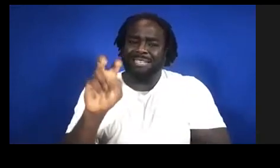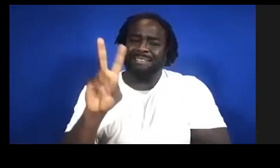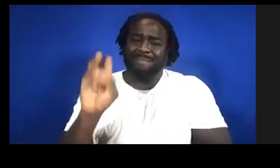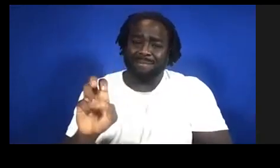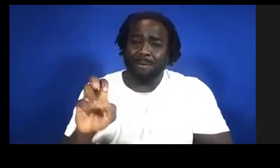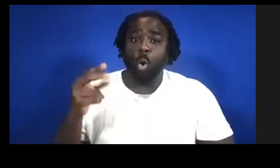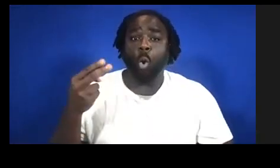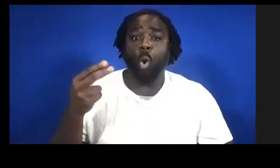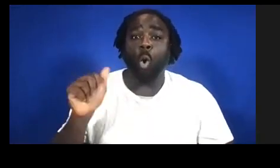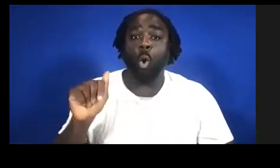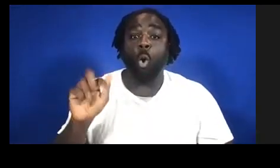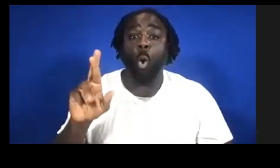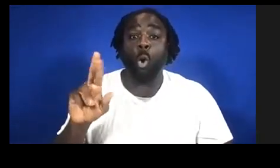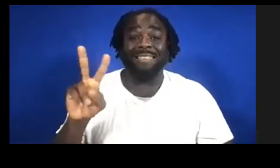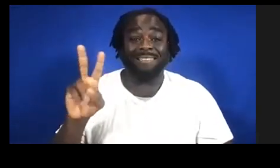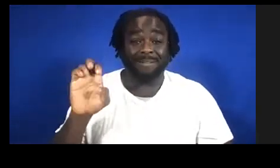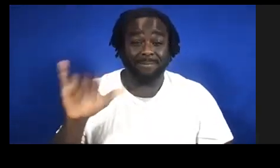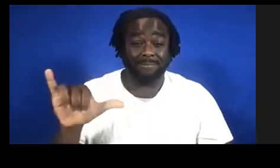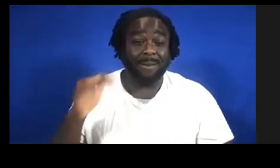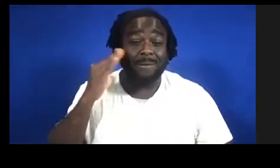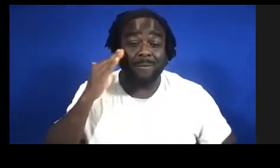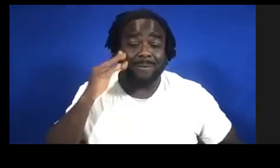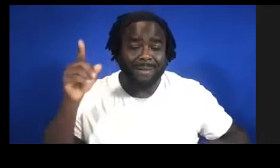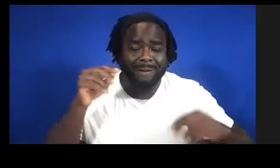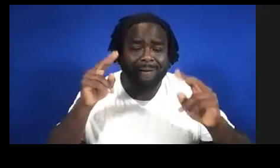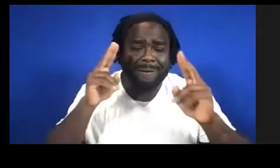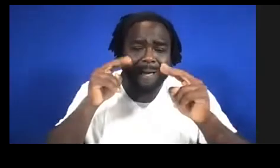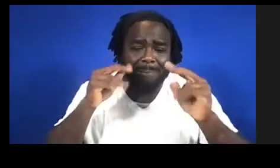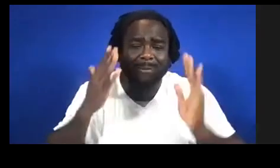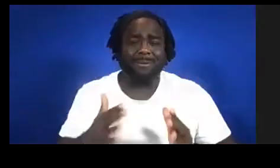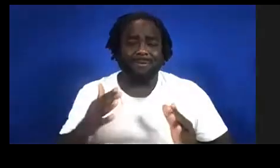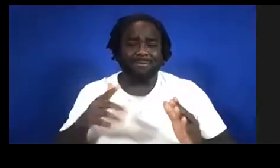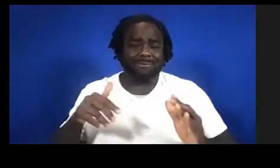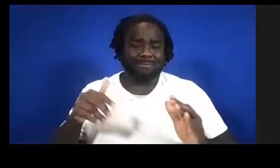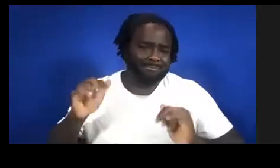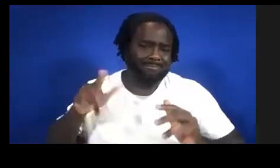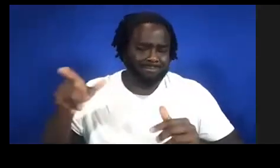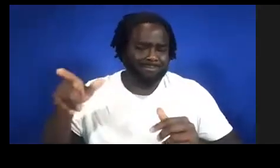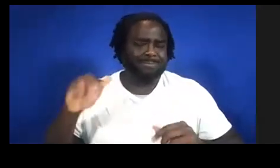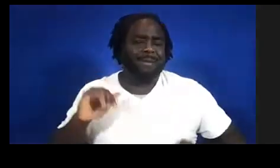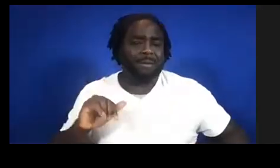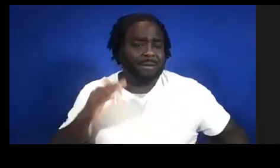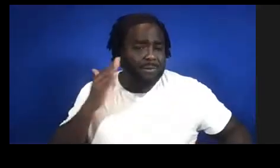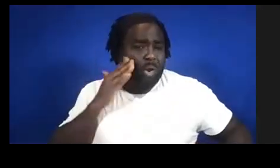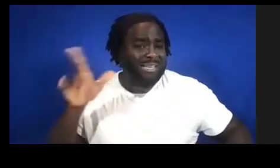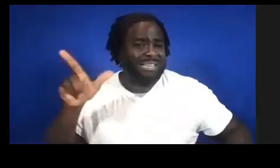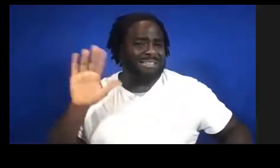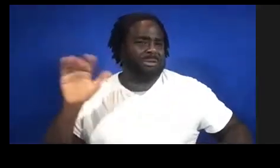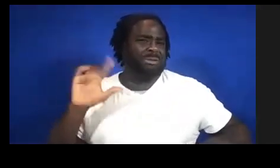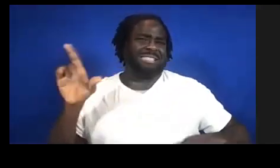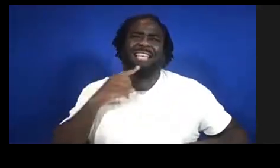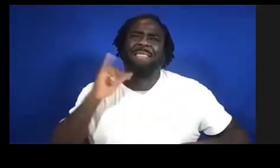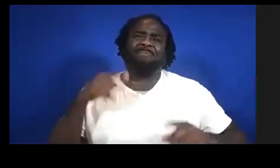It's one problem in that movie. Y'all know Steve Harvey, right? He's a